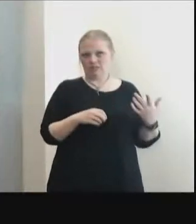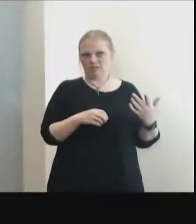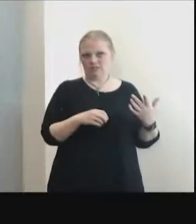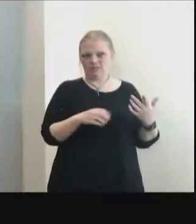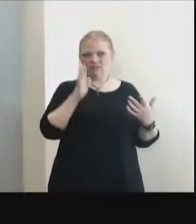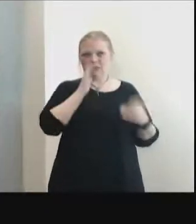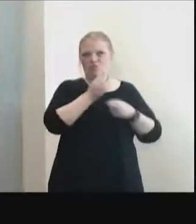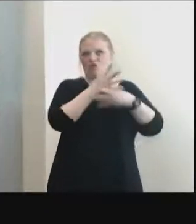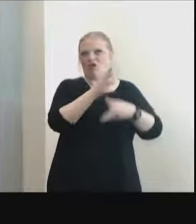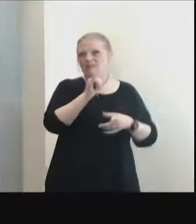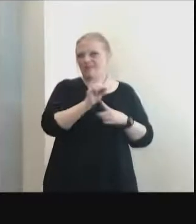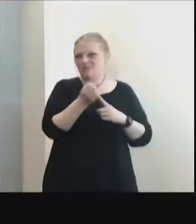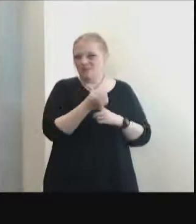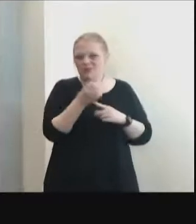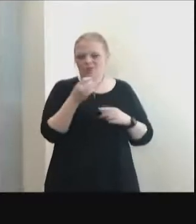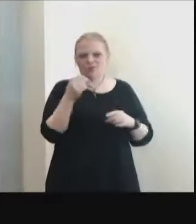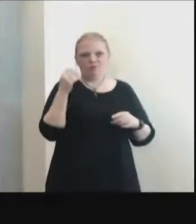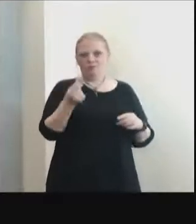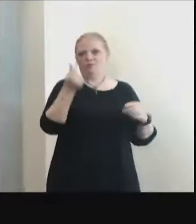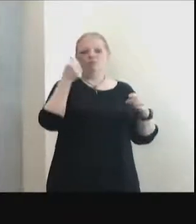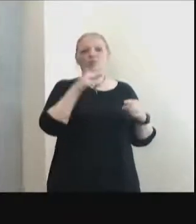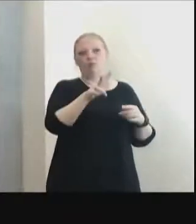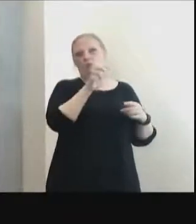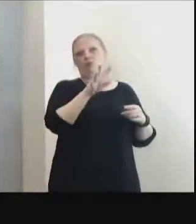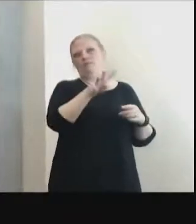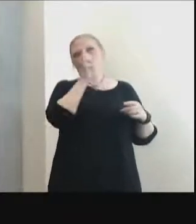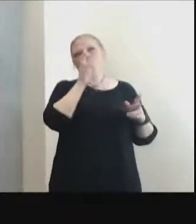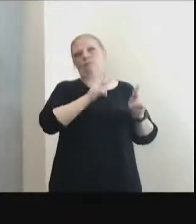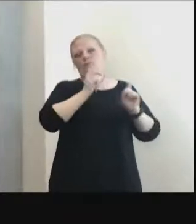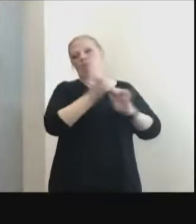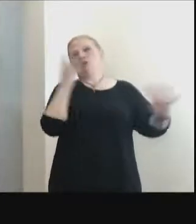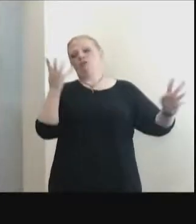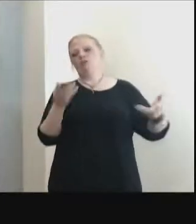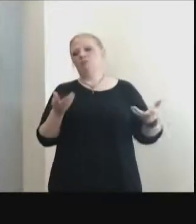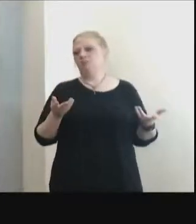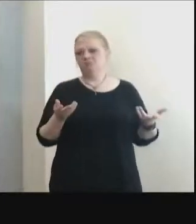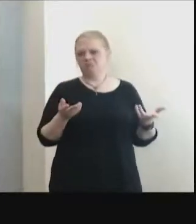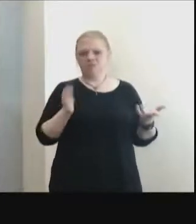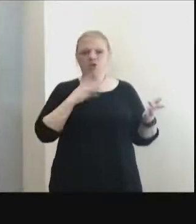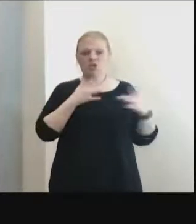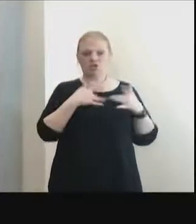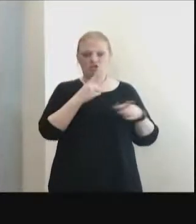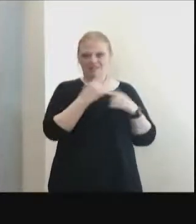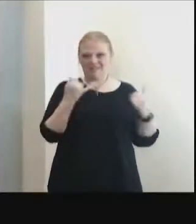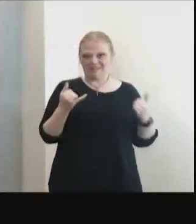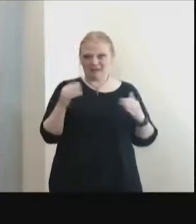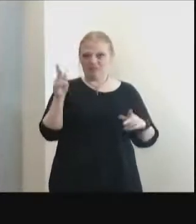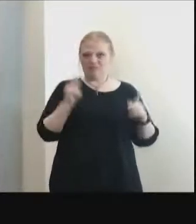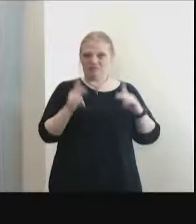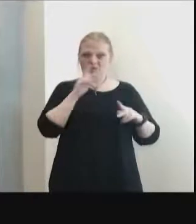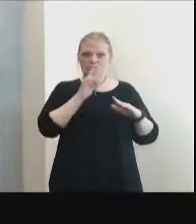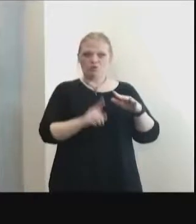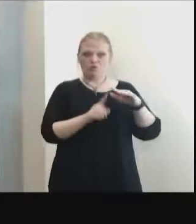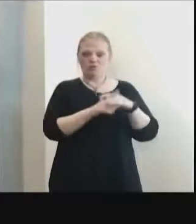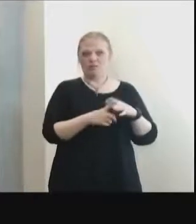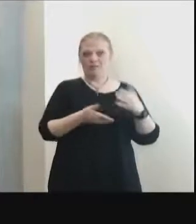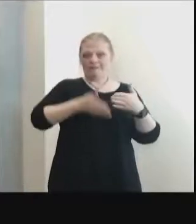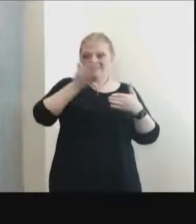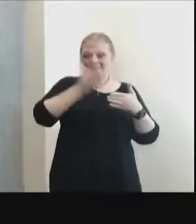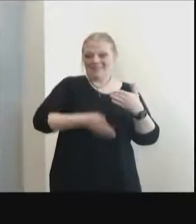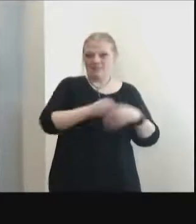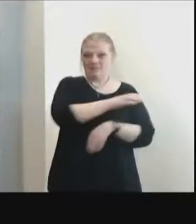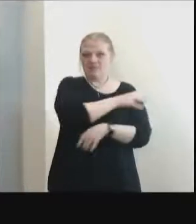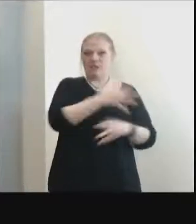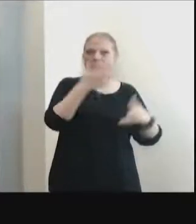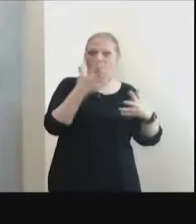in a situation where all of a sudden we got another 300 or 400 people coming. Our concern right now is the individual who shows up at the end of the clinic who wants to